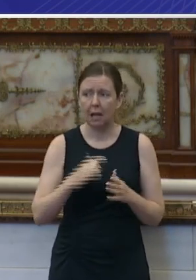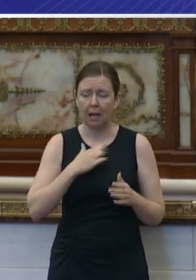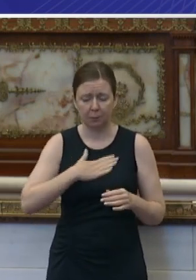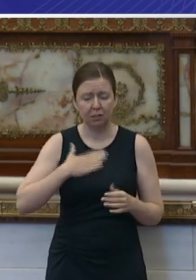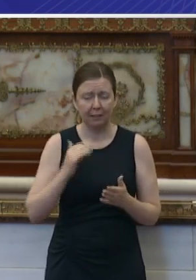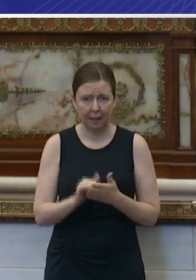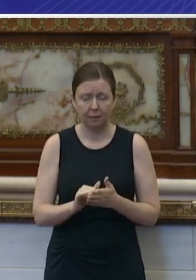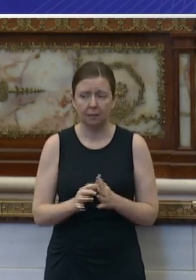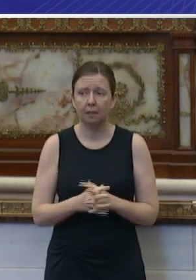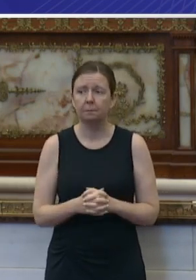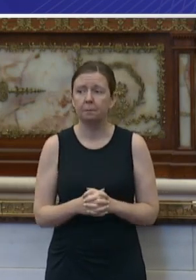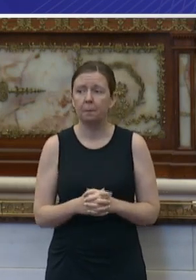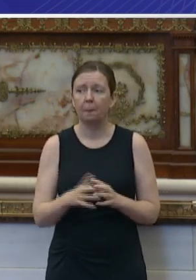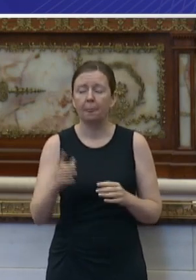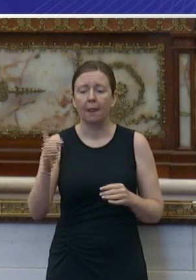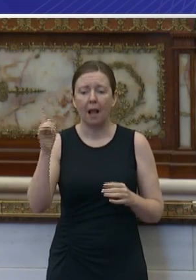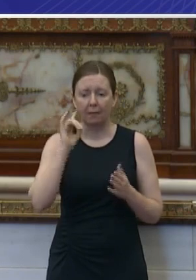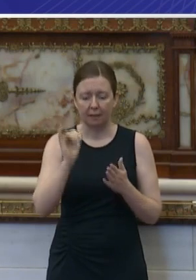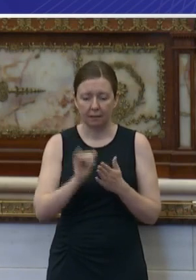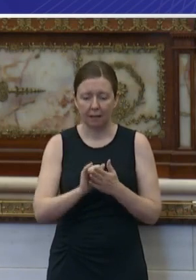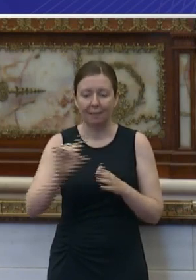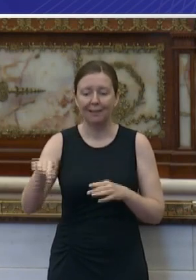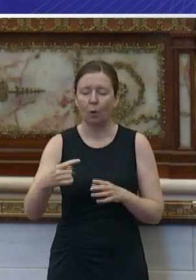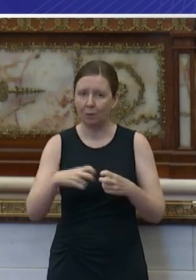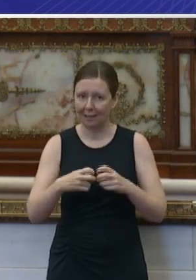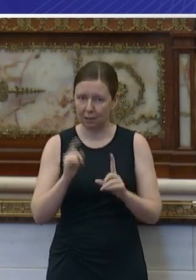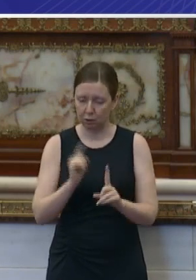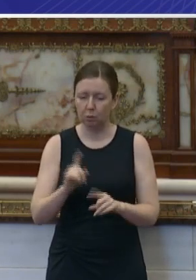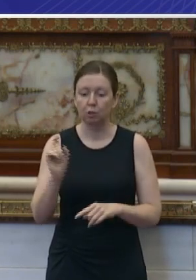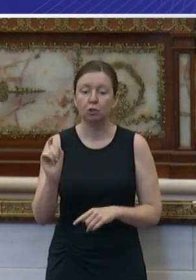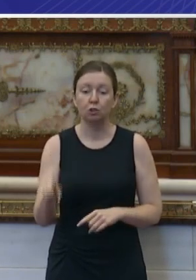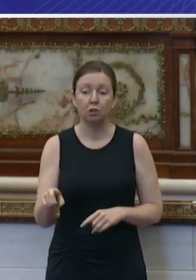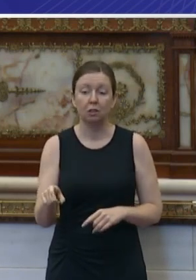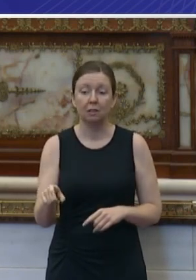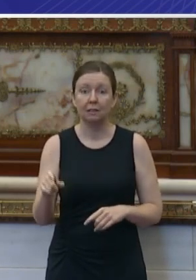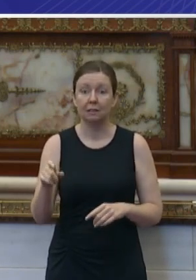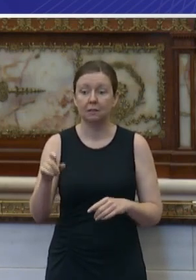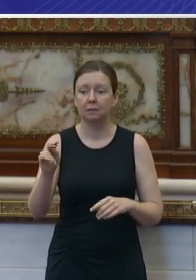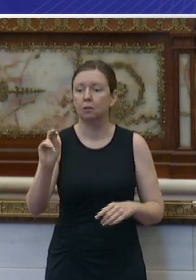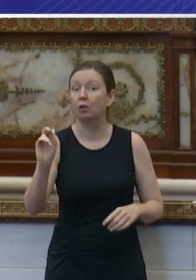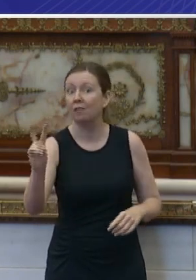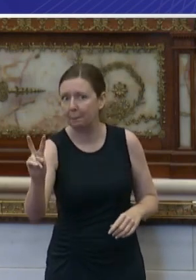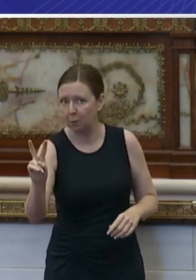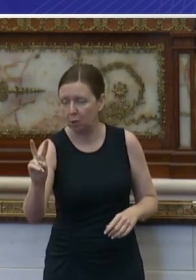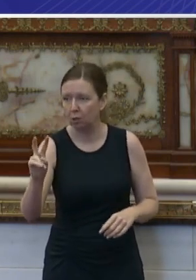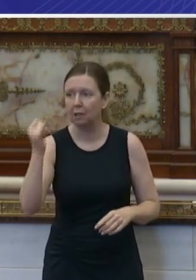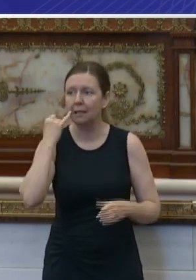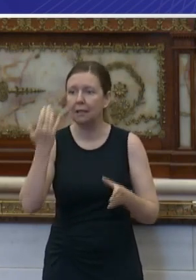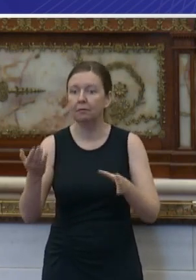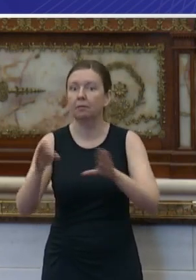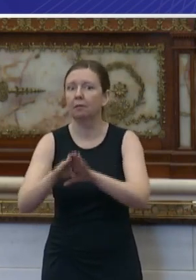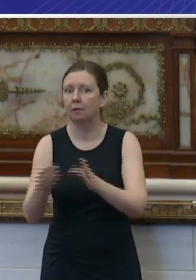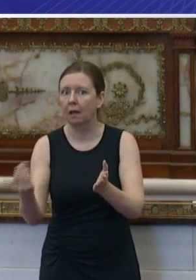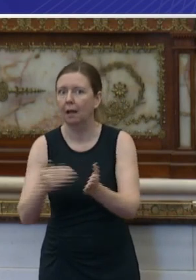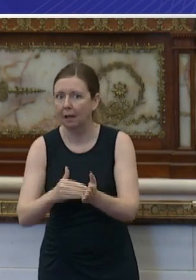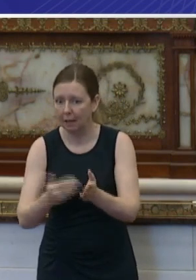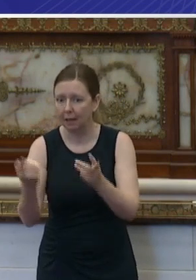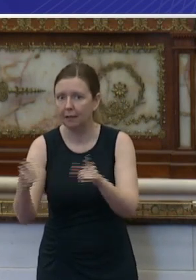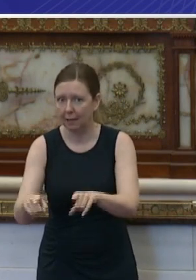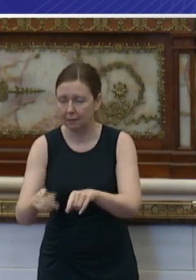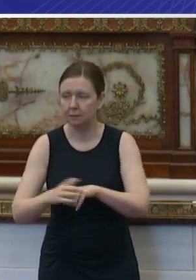appreciate that. I think that the only issue is, should in November there be another spike and the governor or